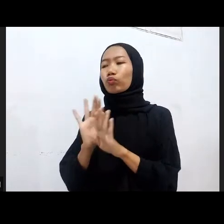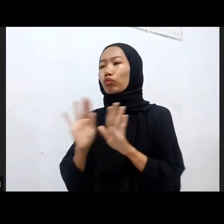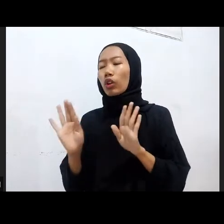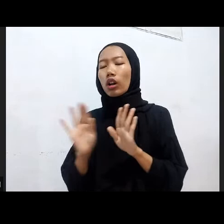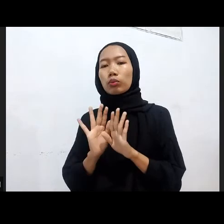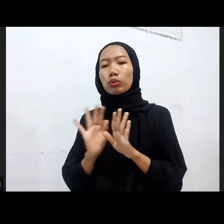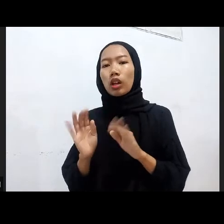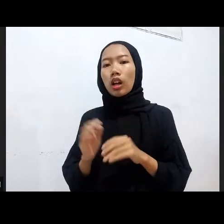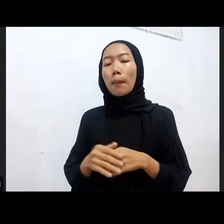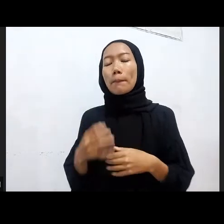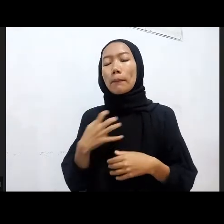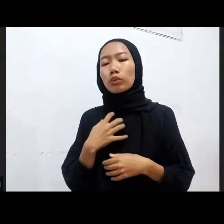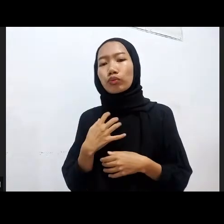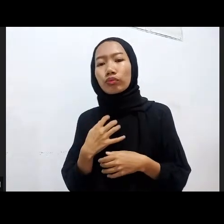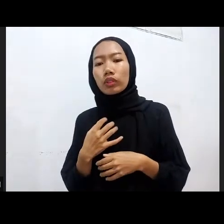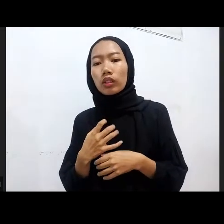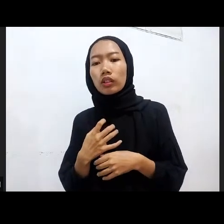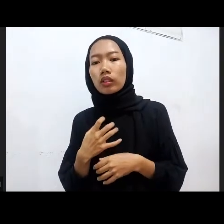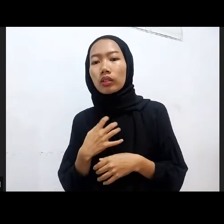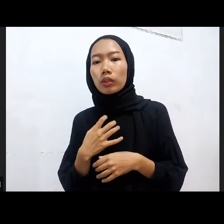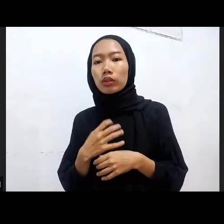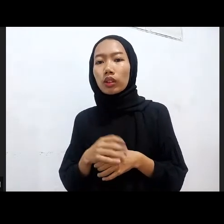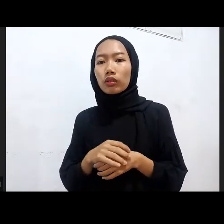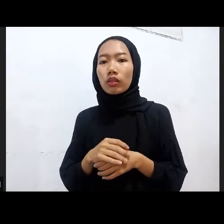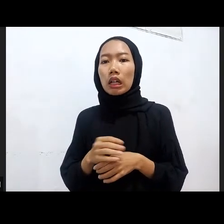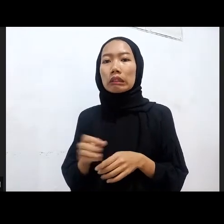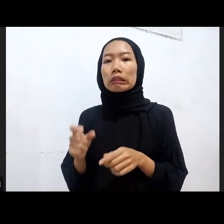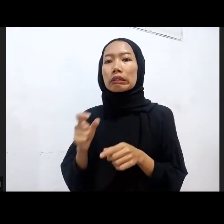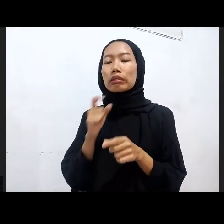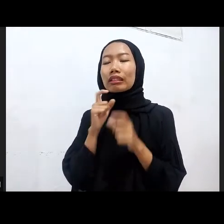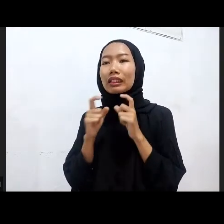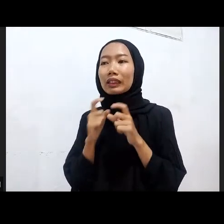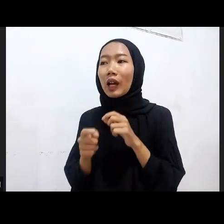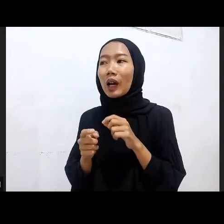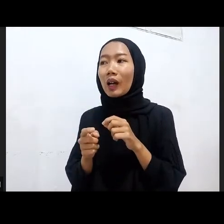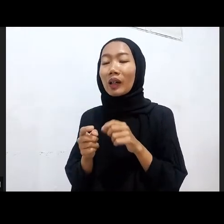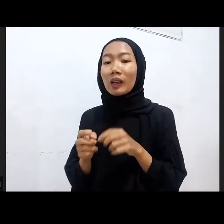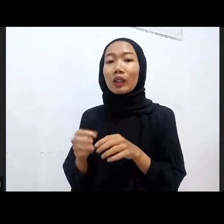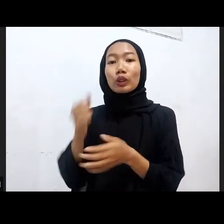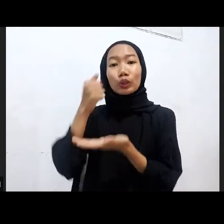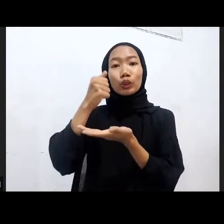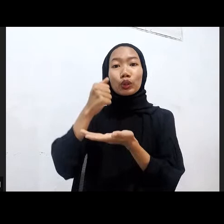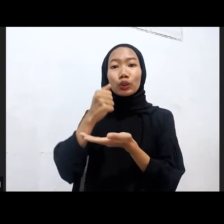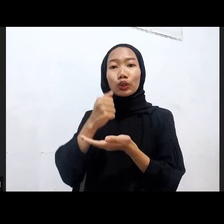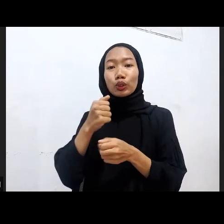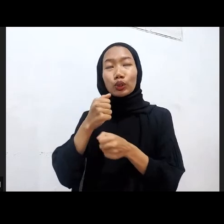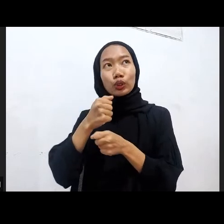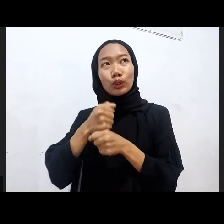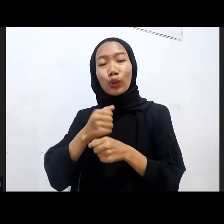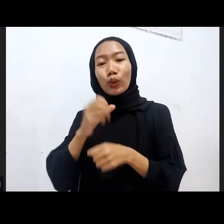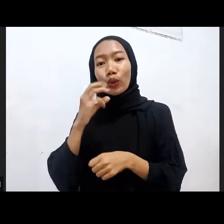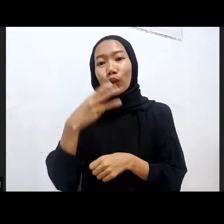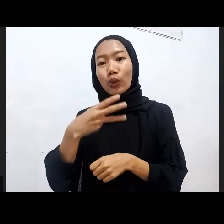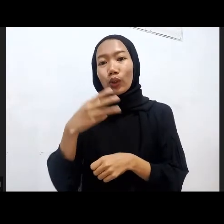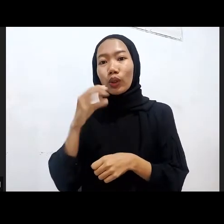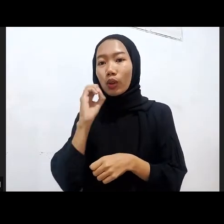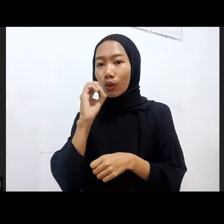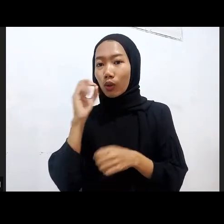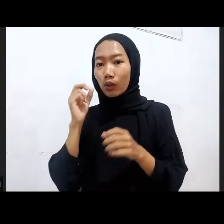I leave my house, somebody prays for me and says, if you come to my church, we can cure